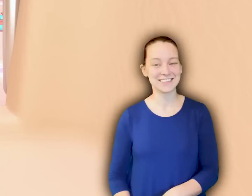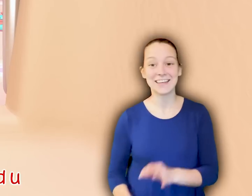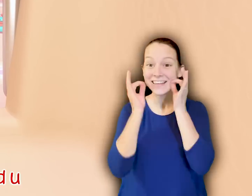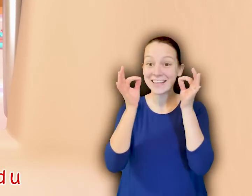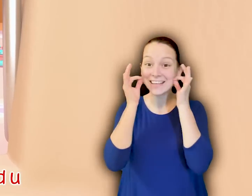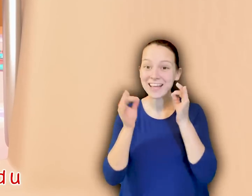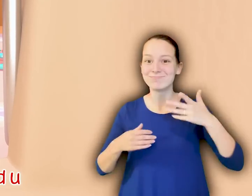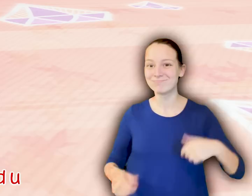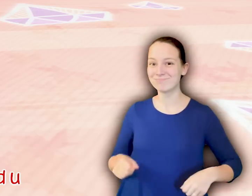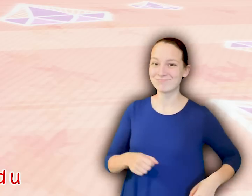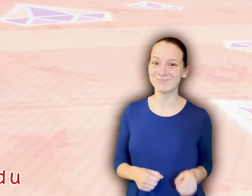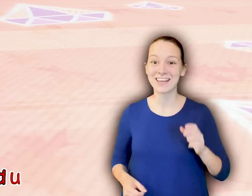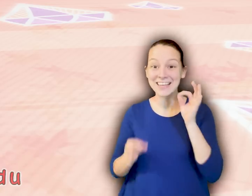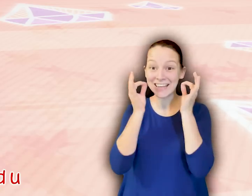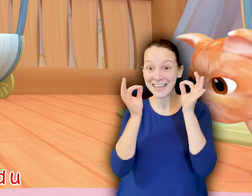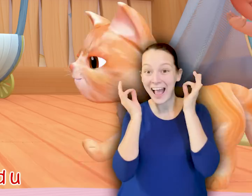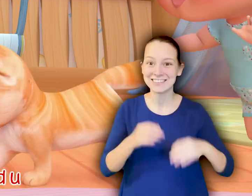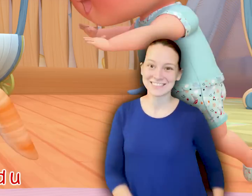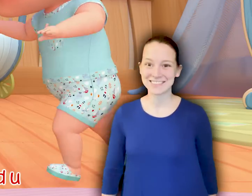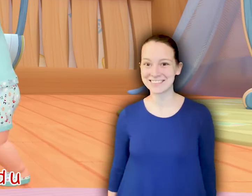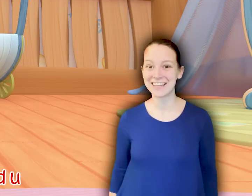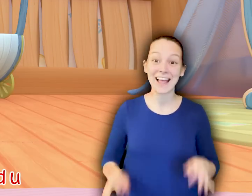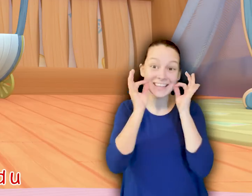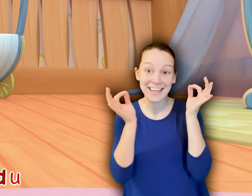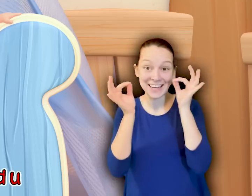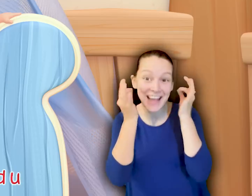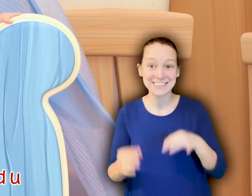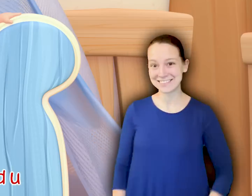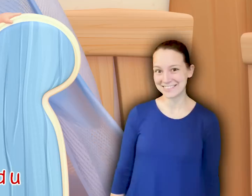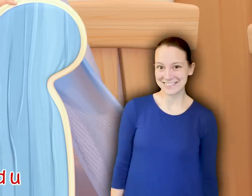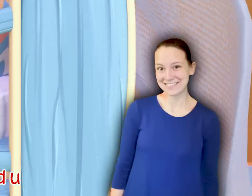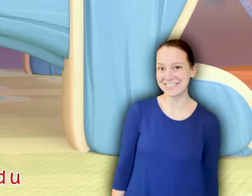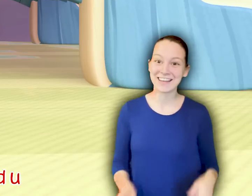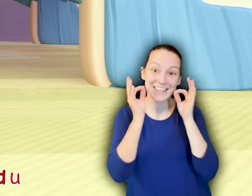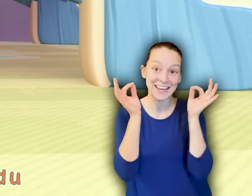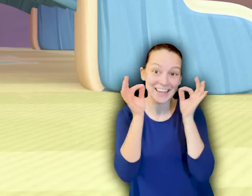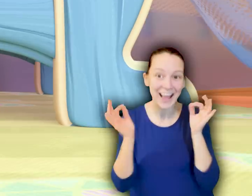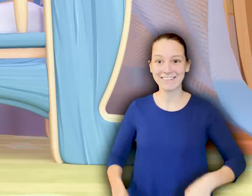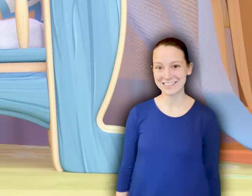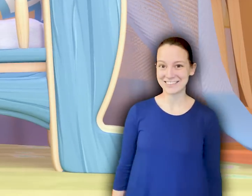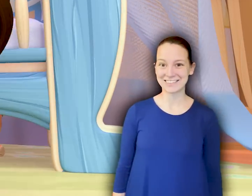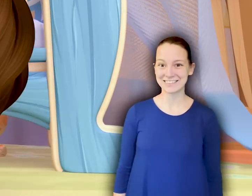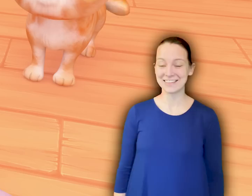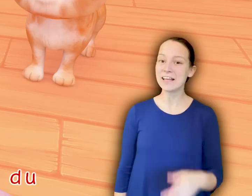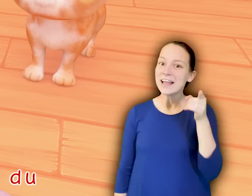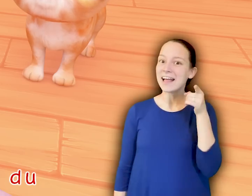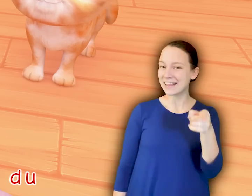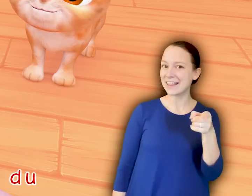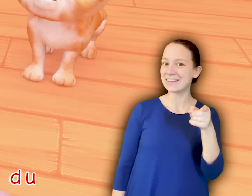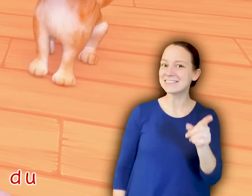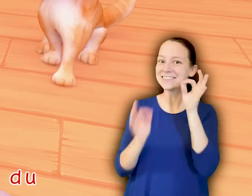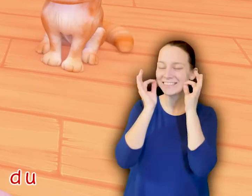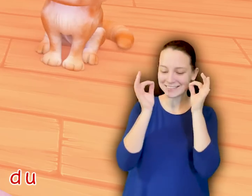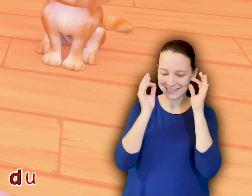cat kitty cat kitty cat kitty cat kitty cat